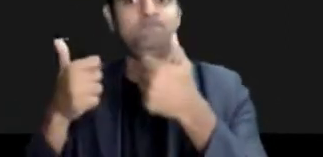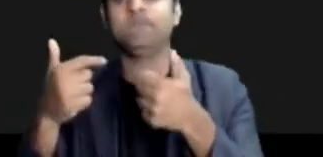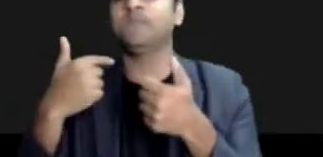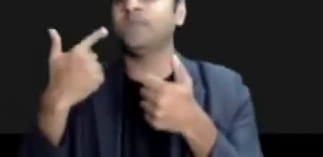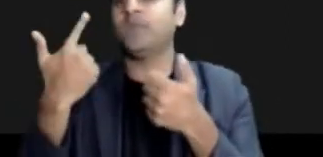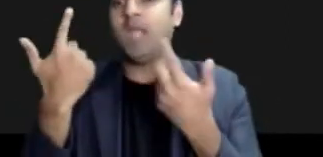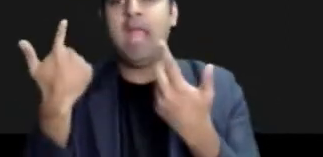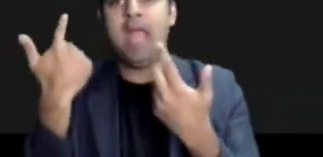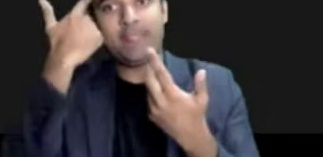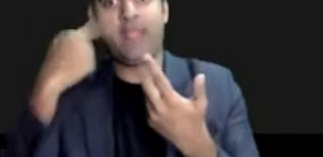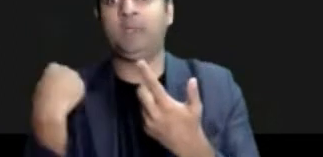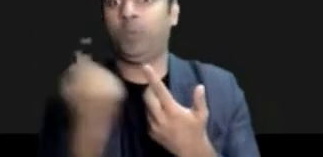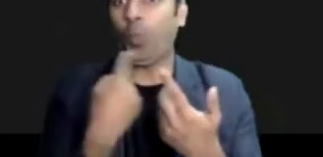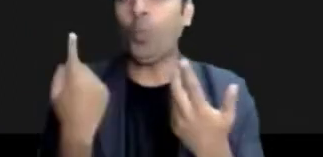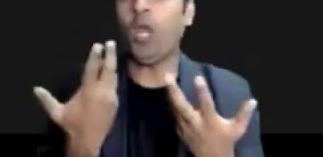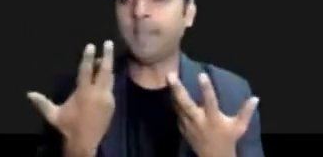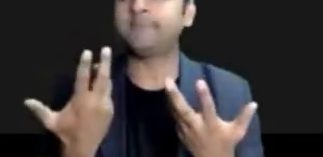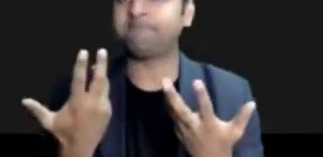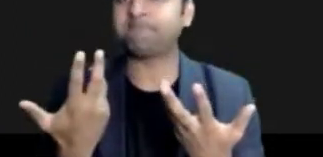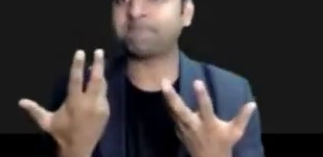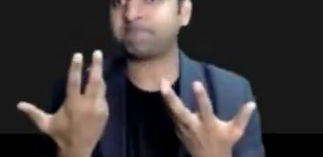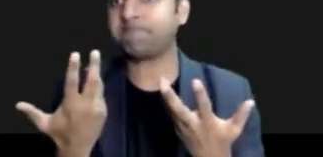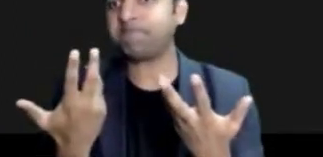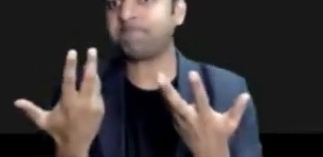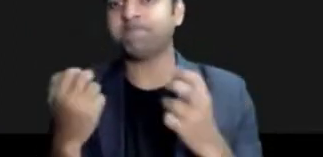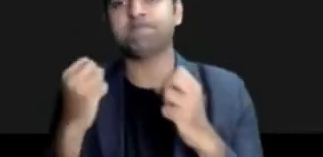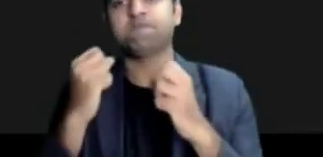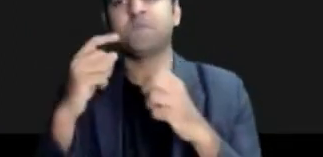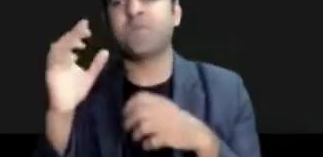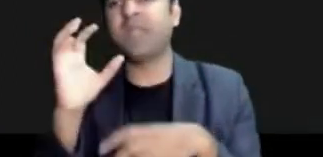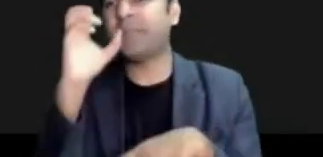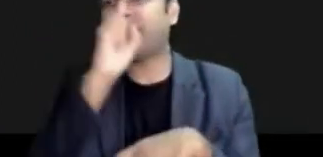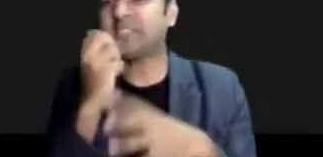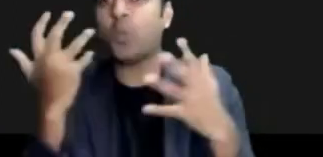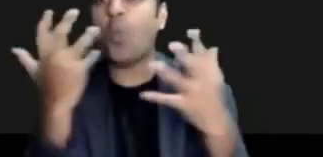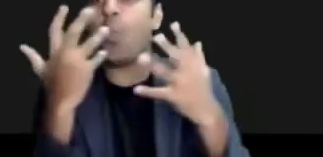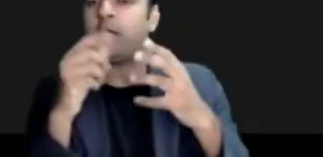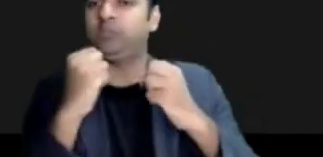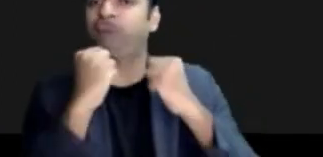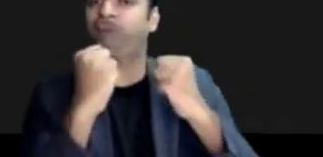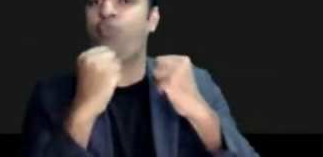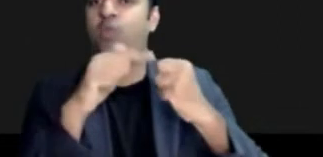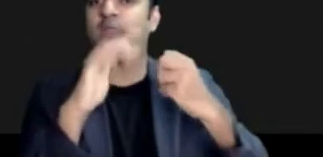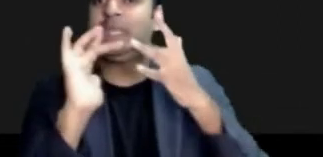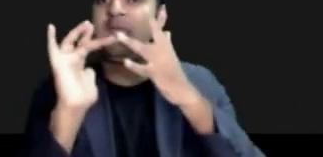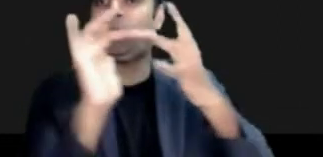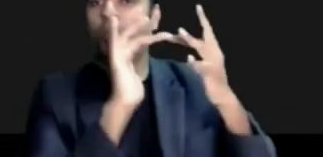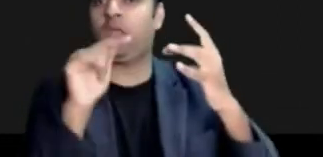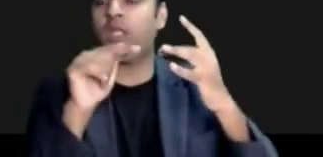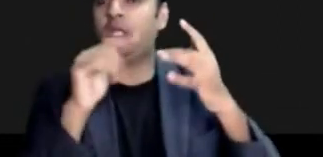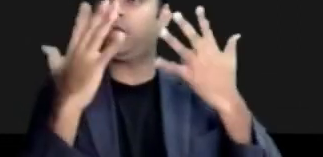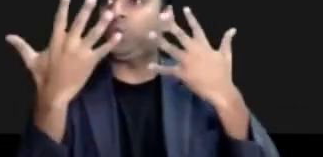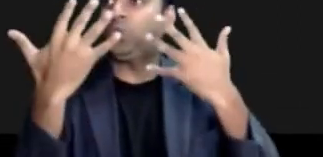know, we don't have them coming together in a regular basis or in an organized way, in